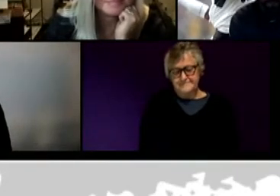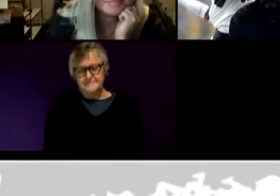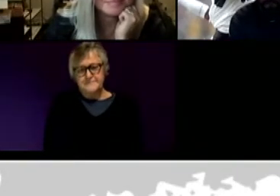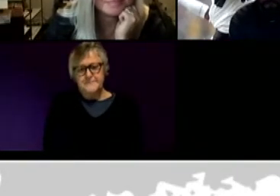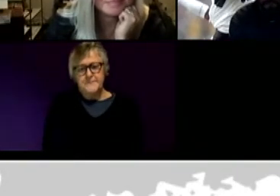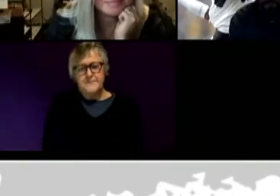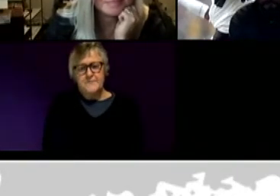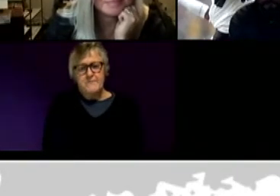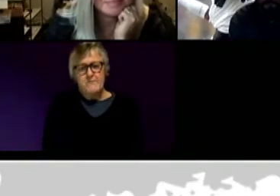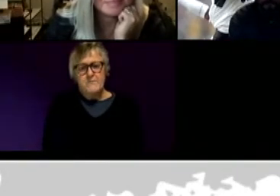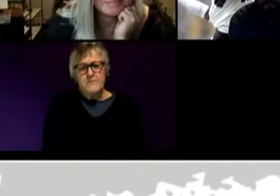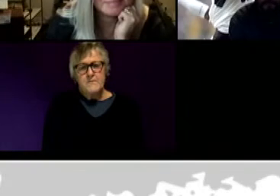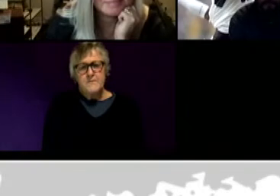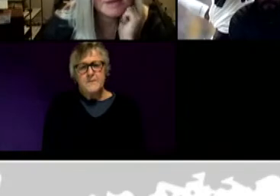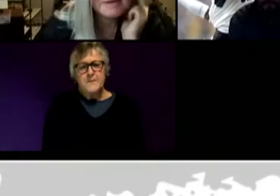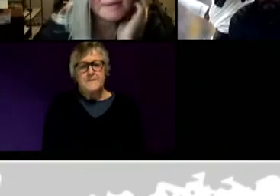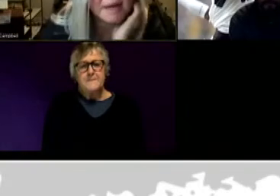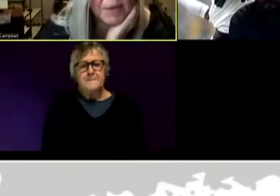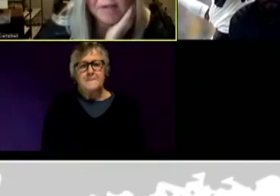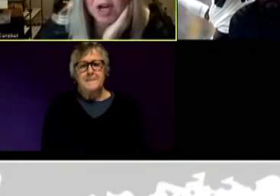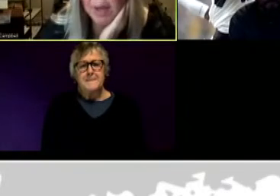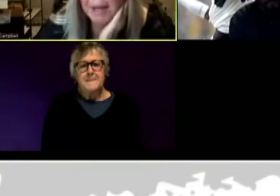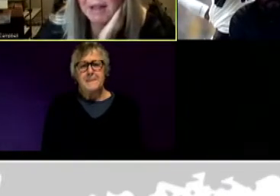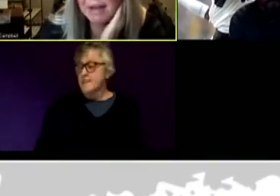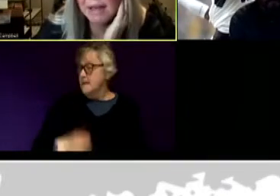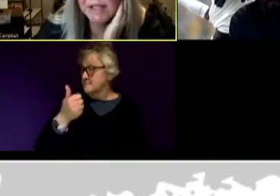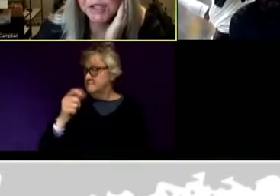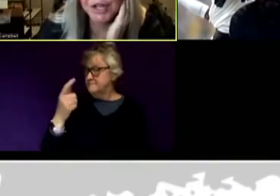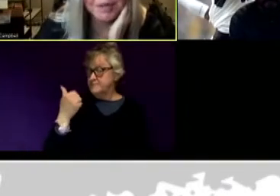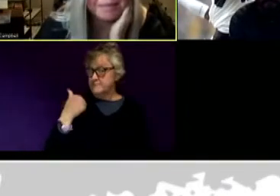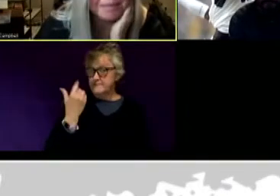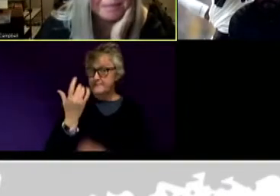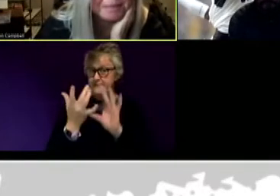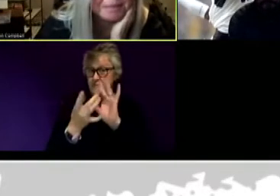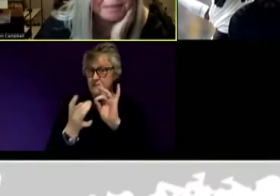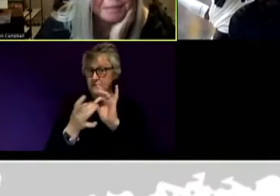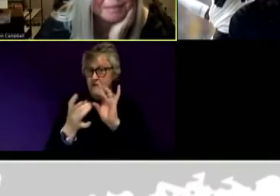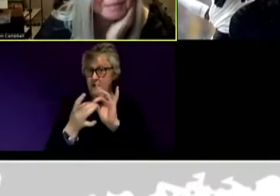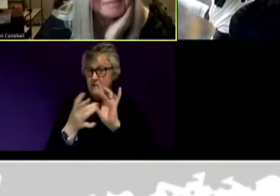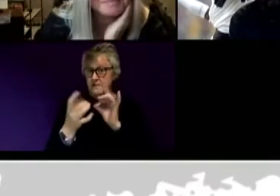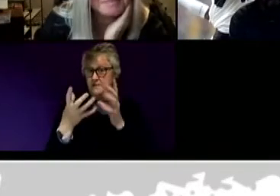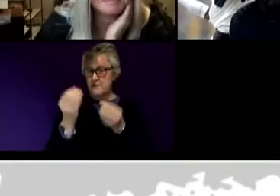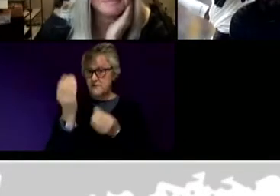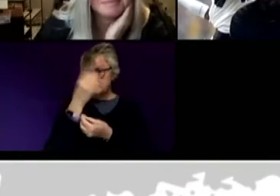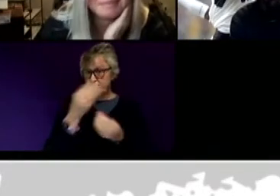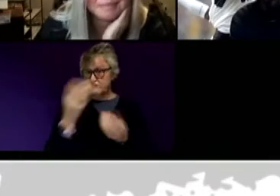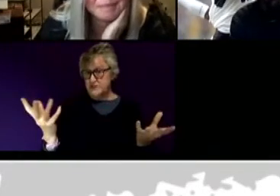Does anyone have a comment they'd like to share?